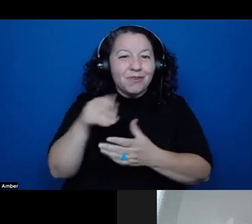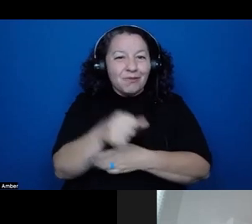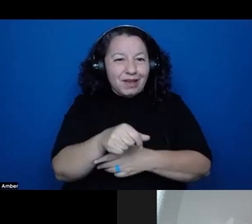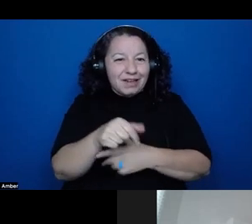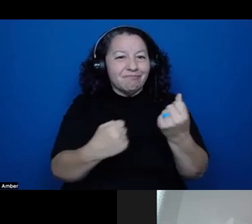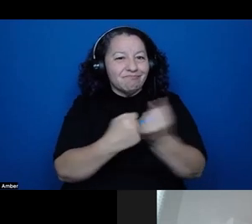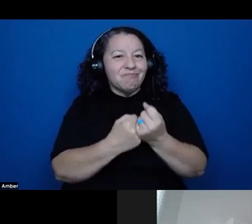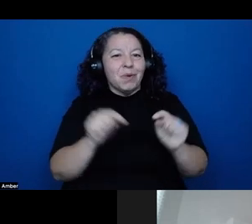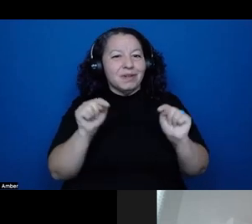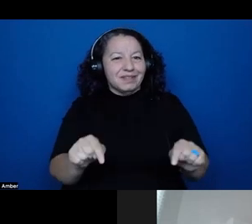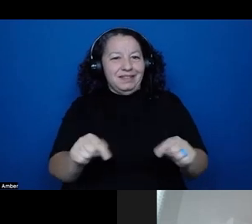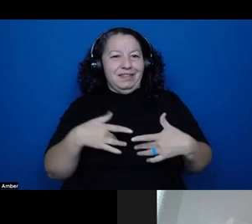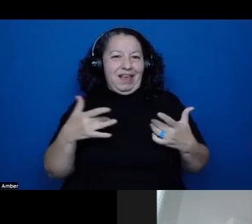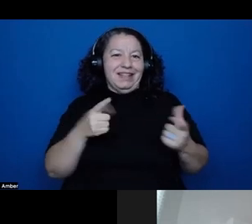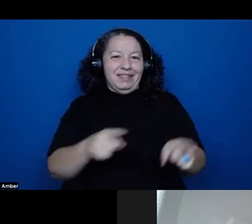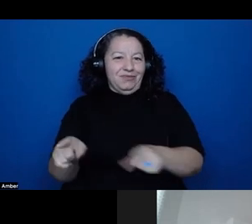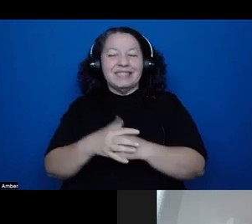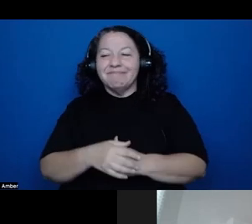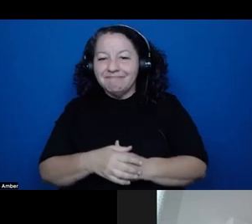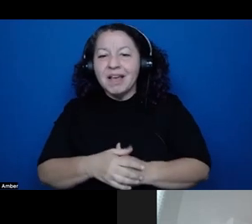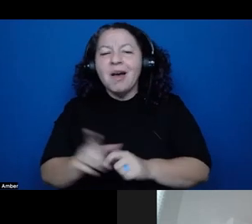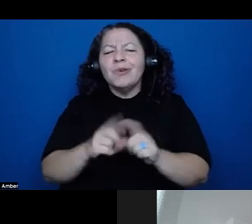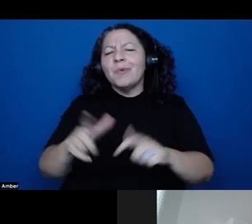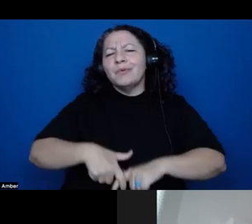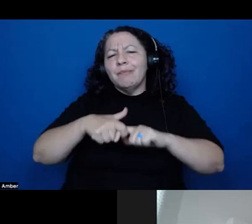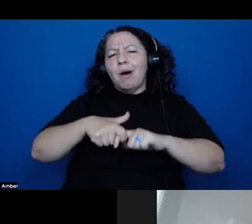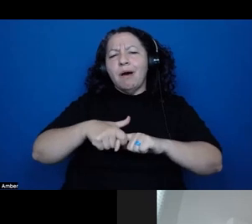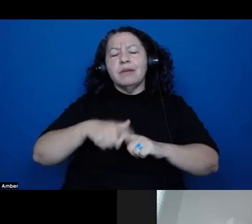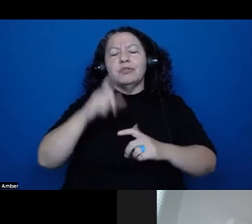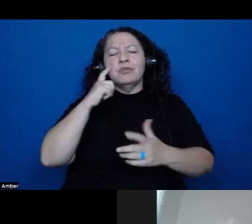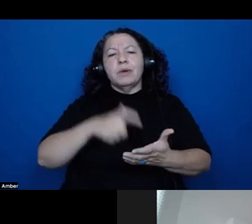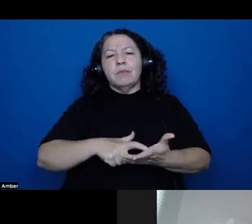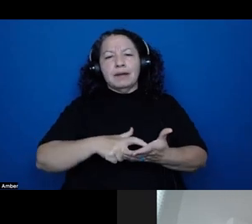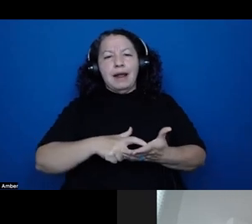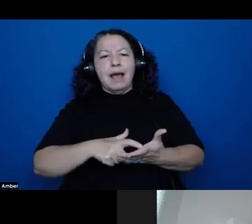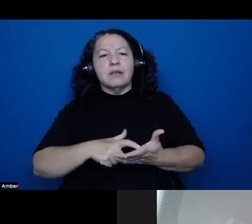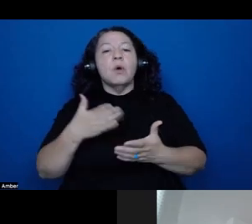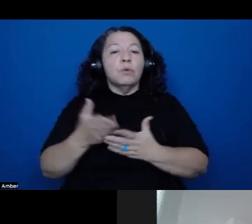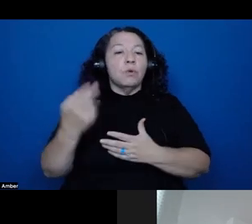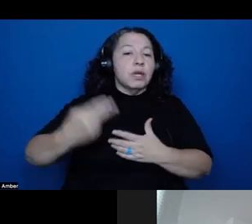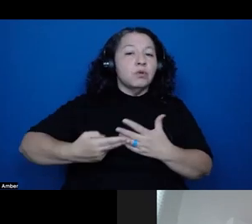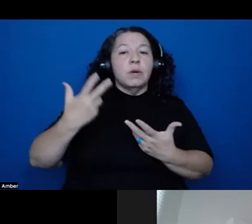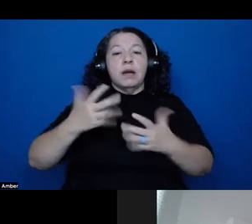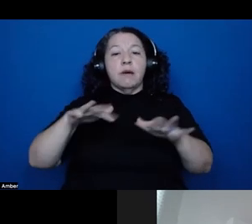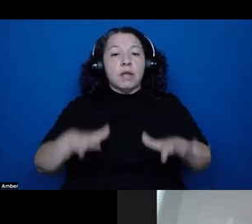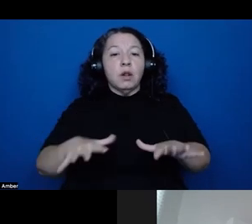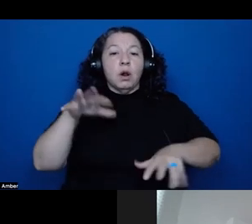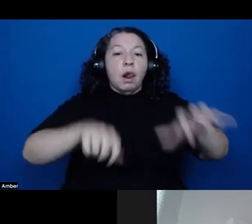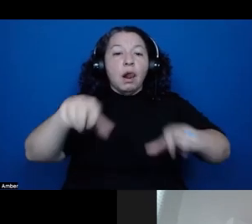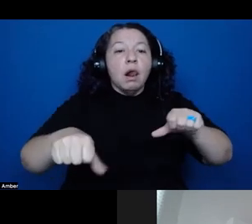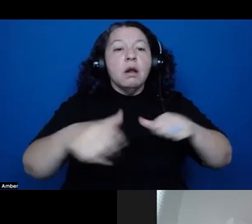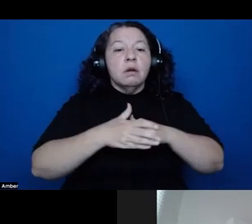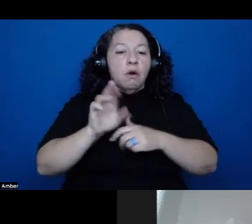I also would like to pause to acknowledge that through the history of settler colonialism, Fordham